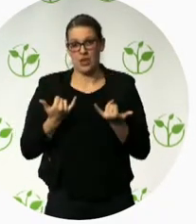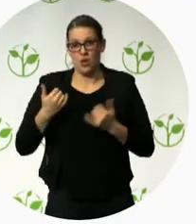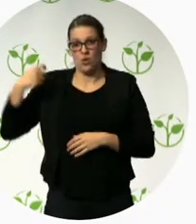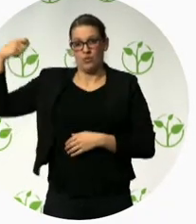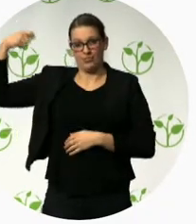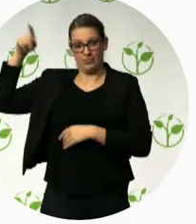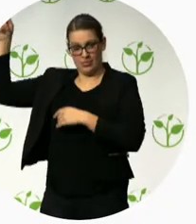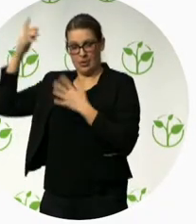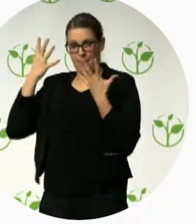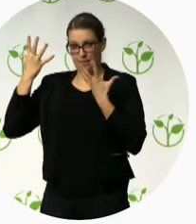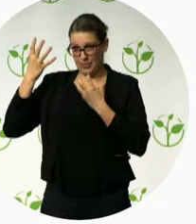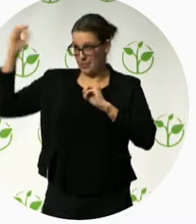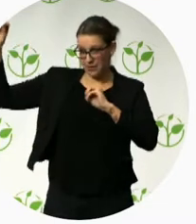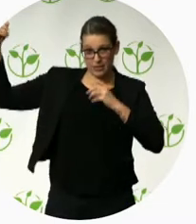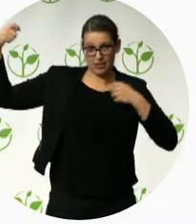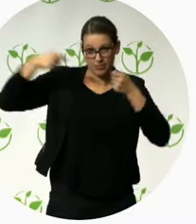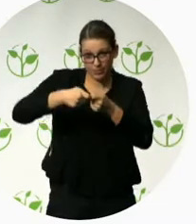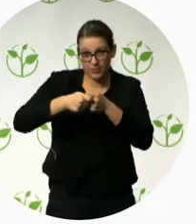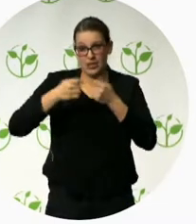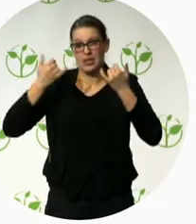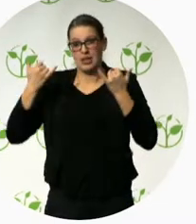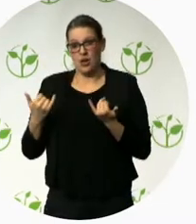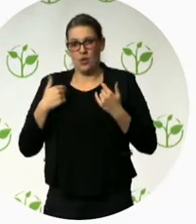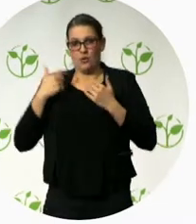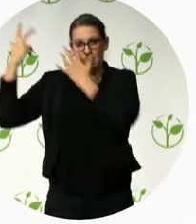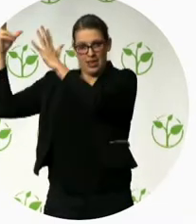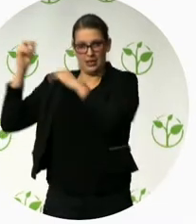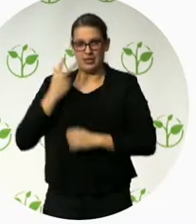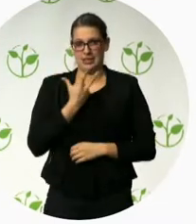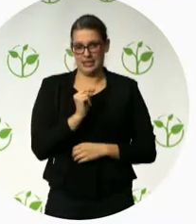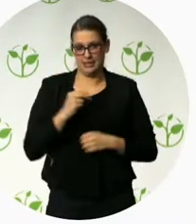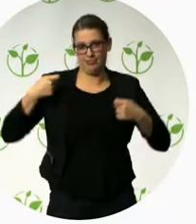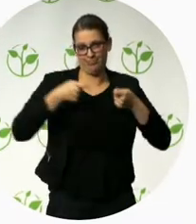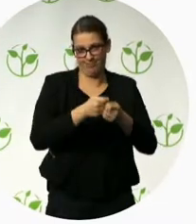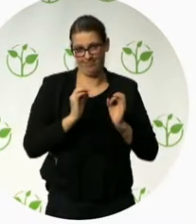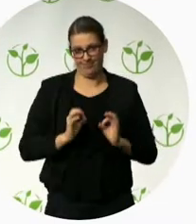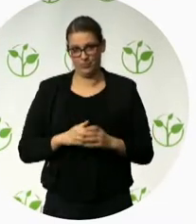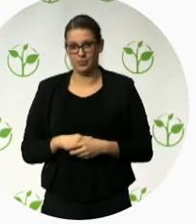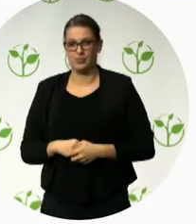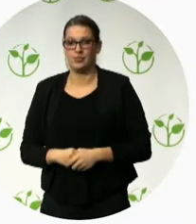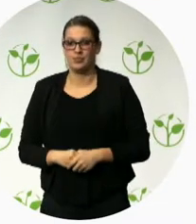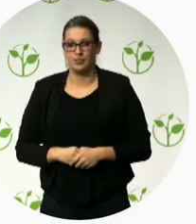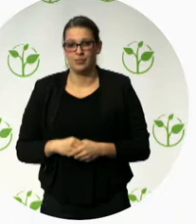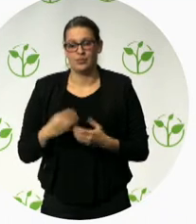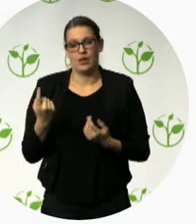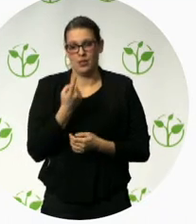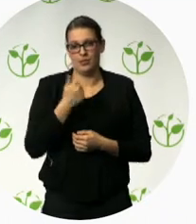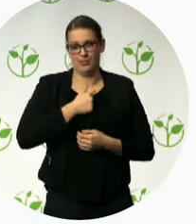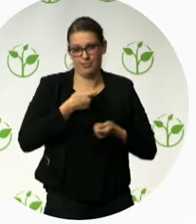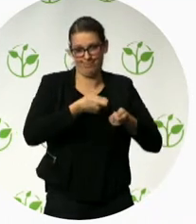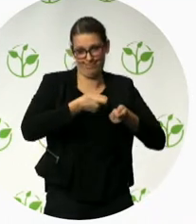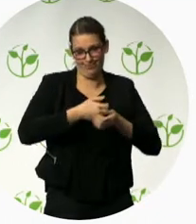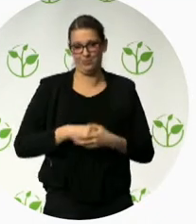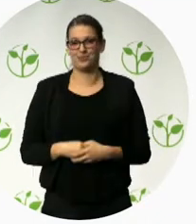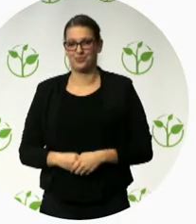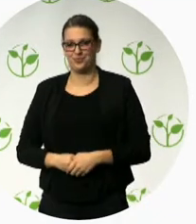it by independently. And it's shared, financial, structural, and quality sustainability are the major feature of